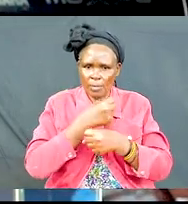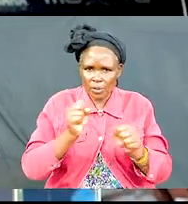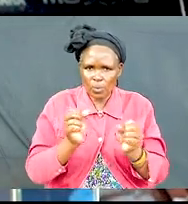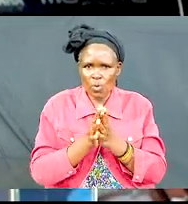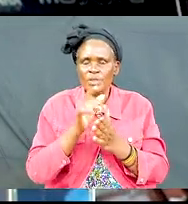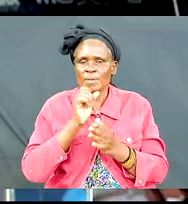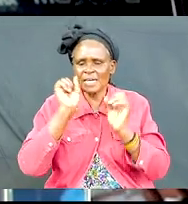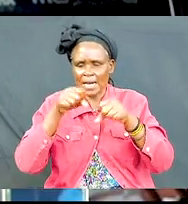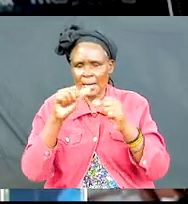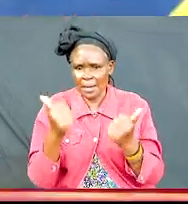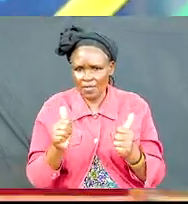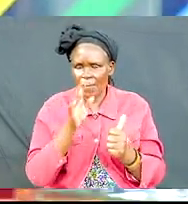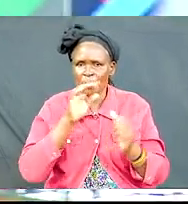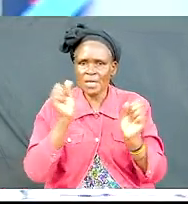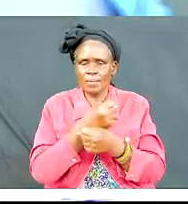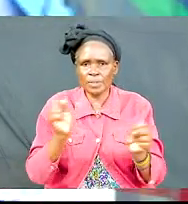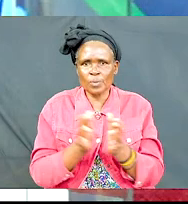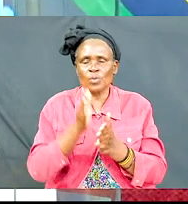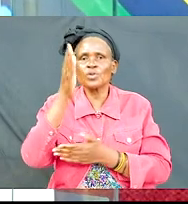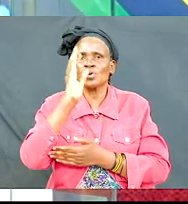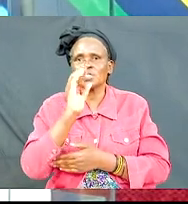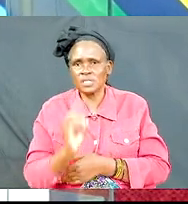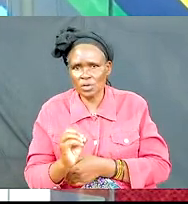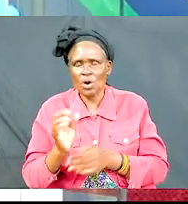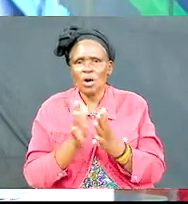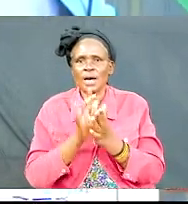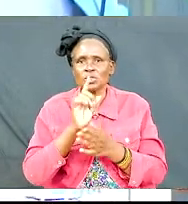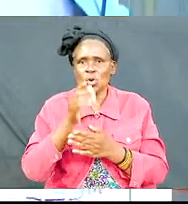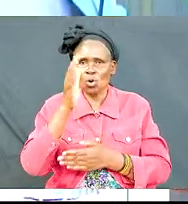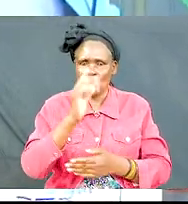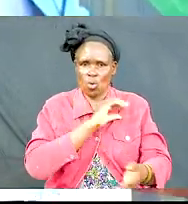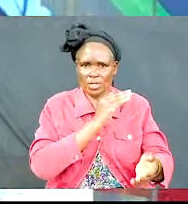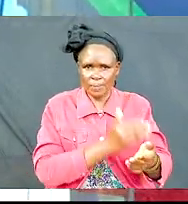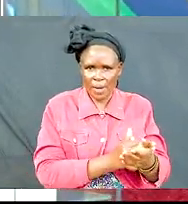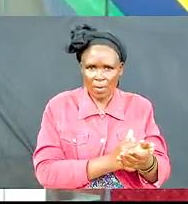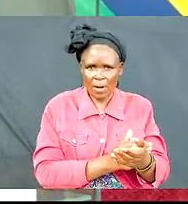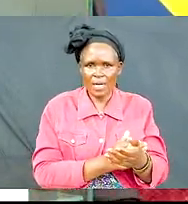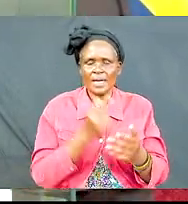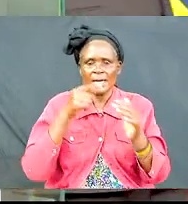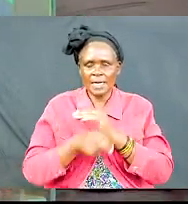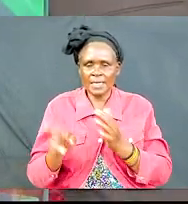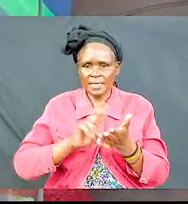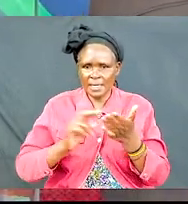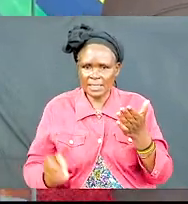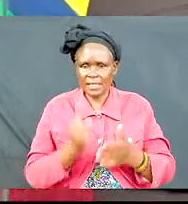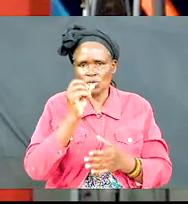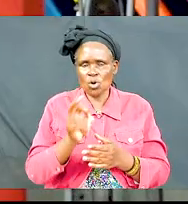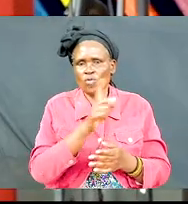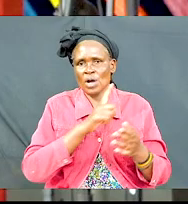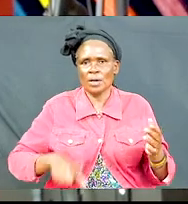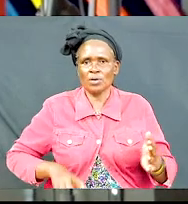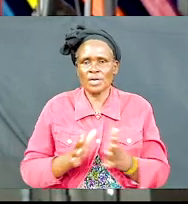be impossible with God. And therefore, God displays his power in the resurrection of our Lord and